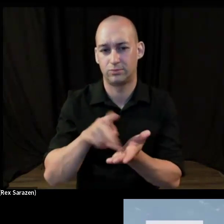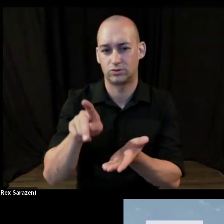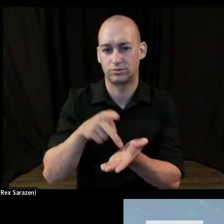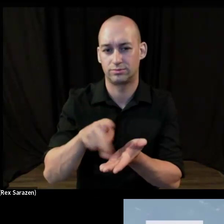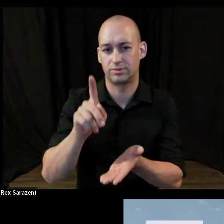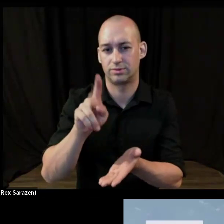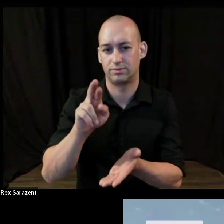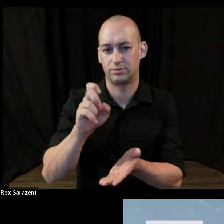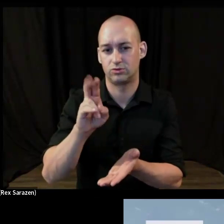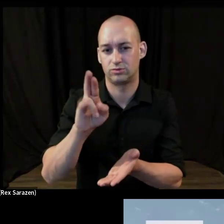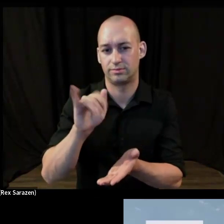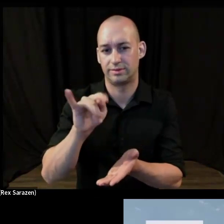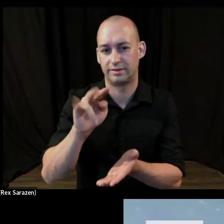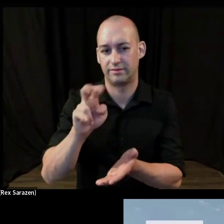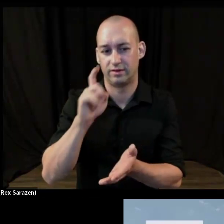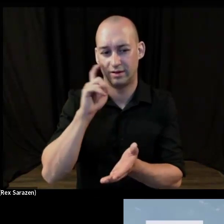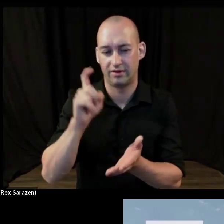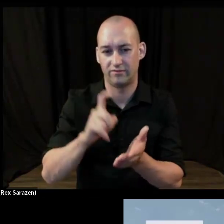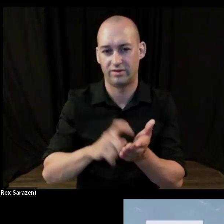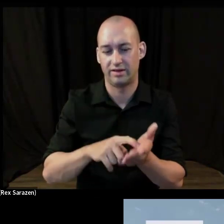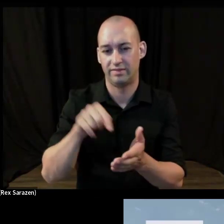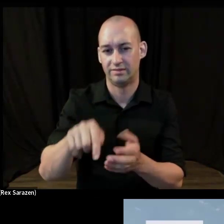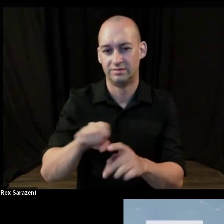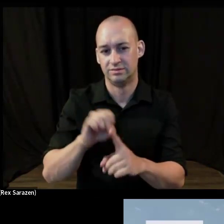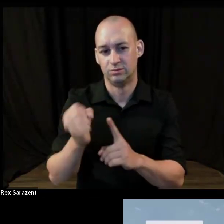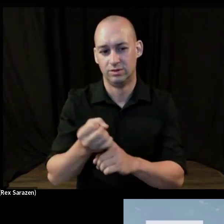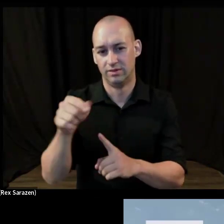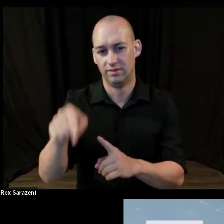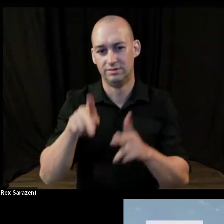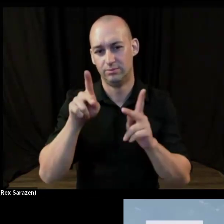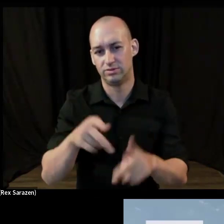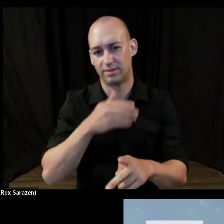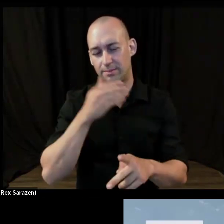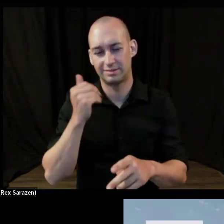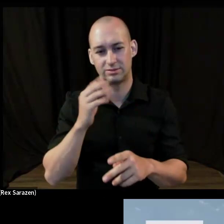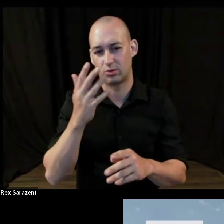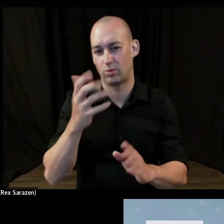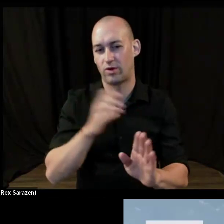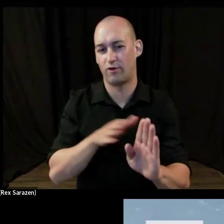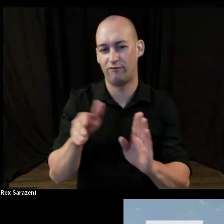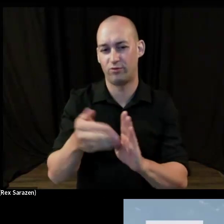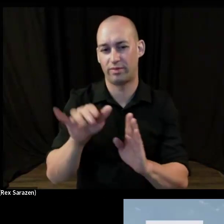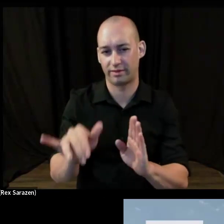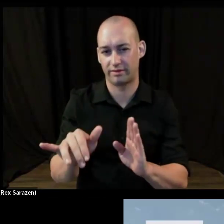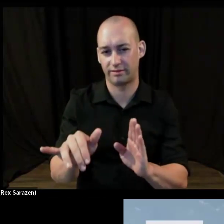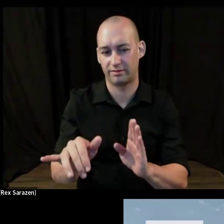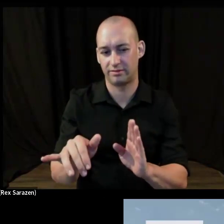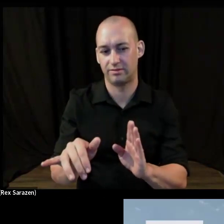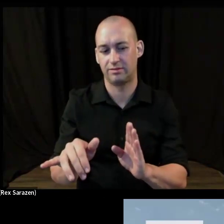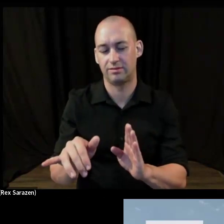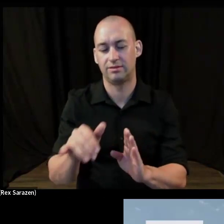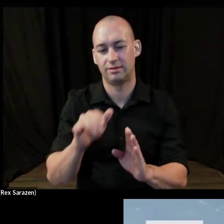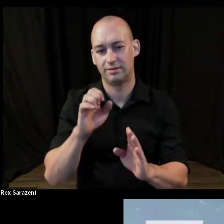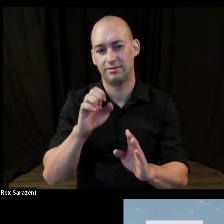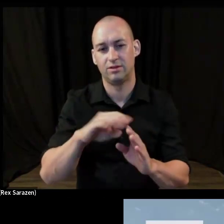you know, identifying this situation, this person is the best. I think that the hope is that the ecosystem will be able to